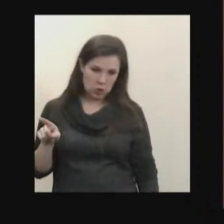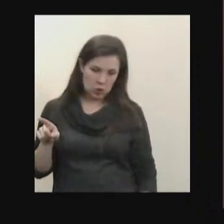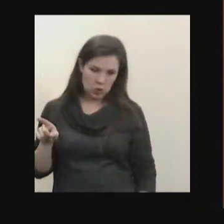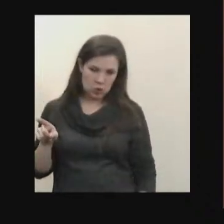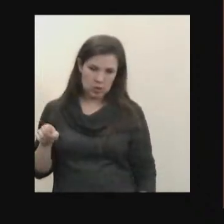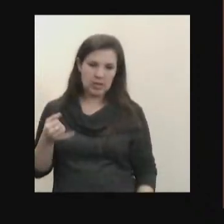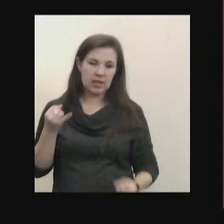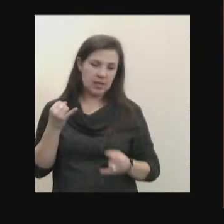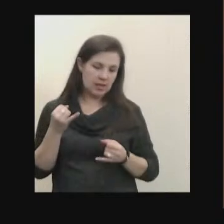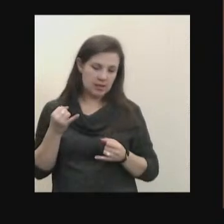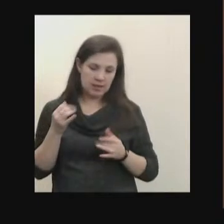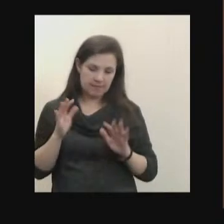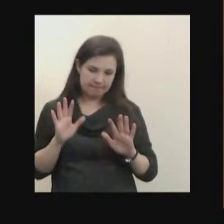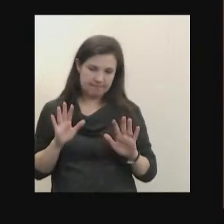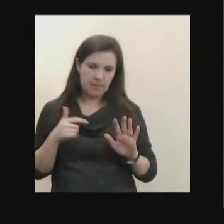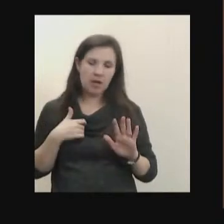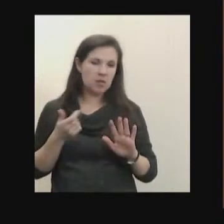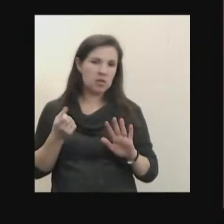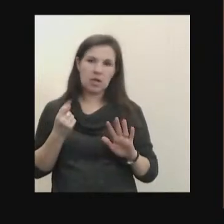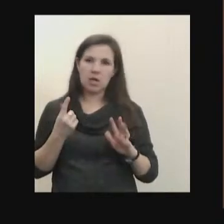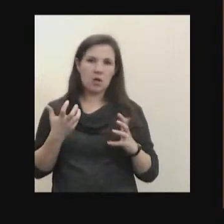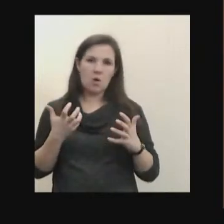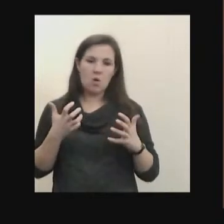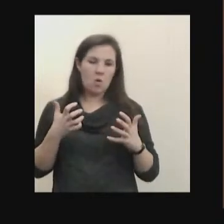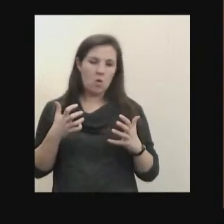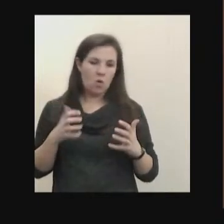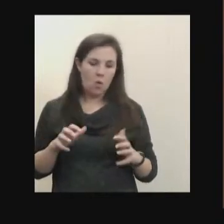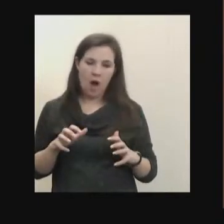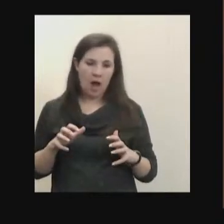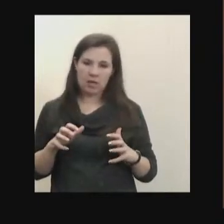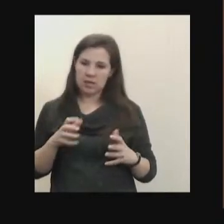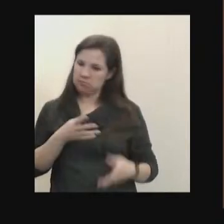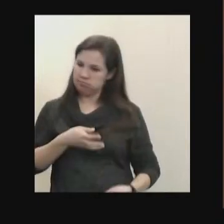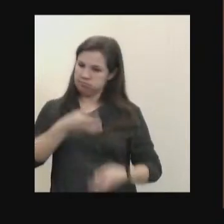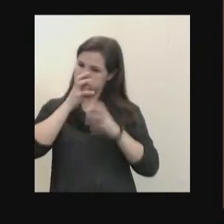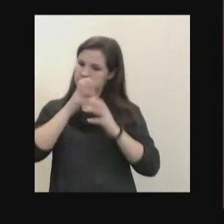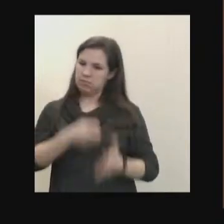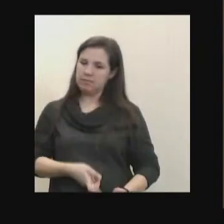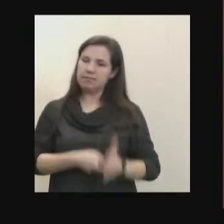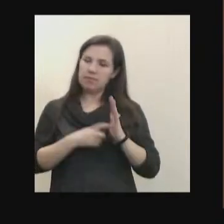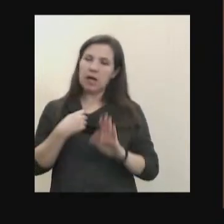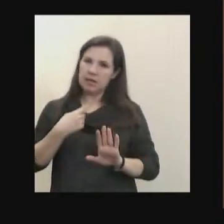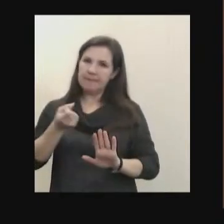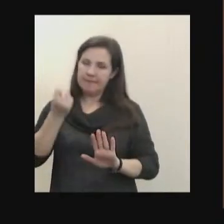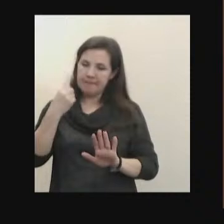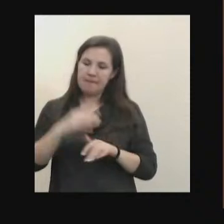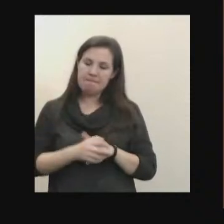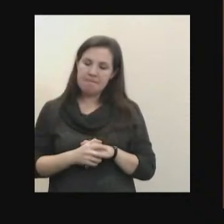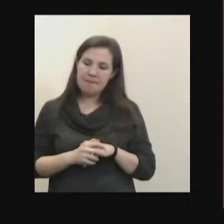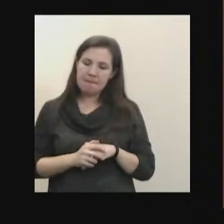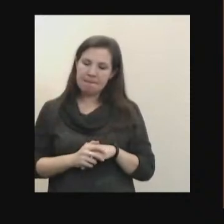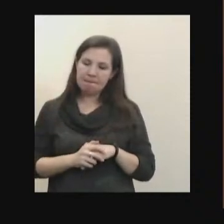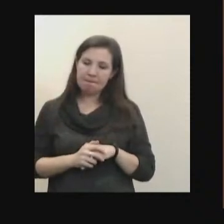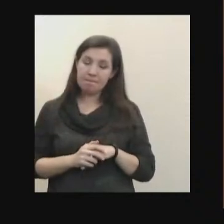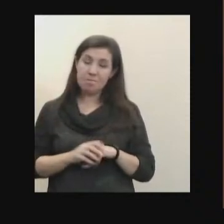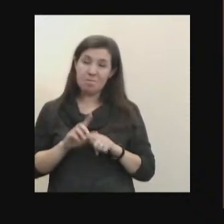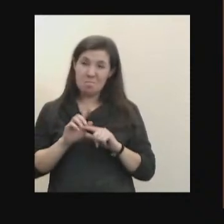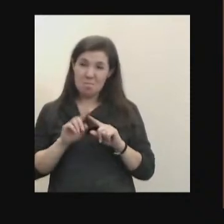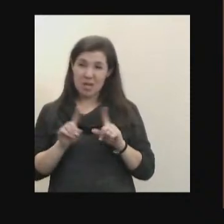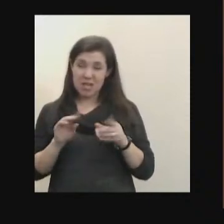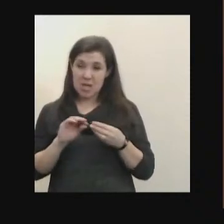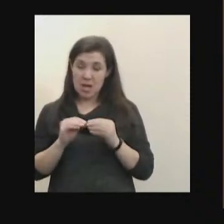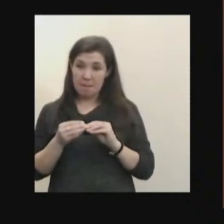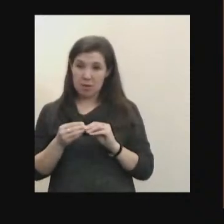to implement really, really tough mandates. But as you point out, the numbers have never been